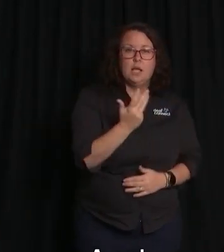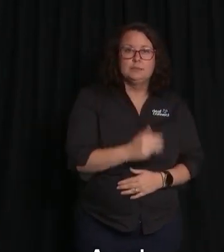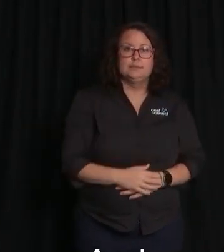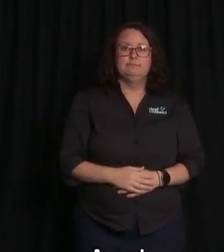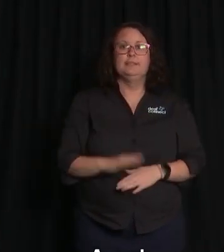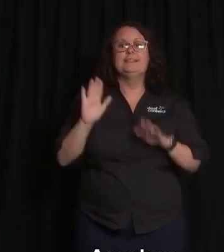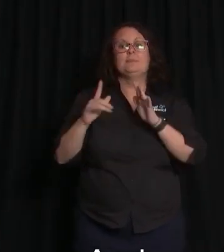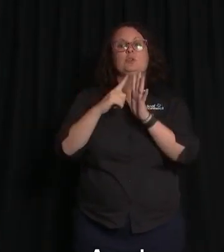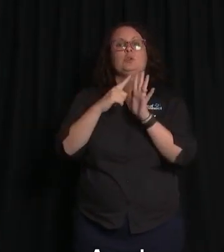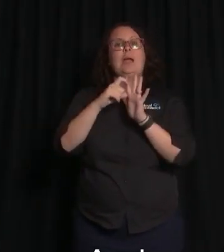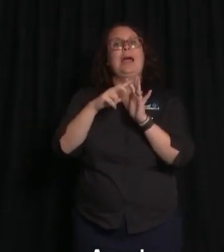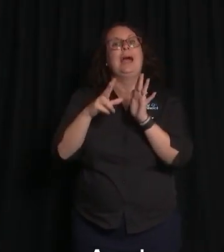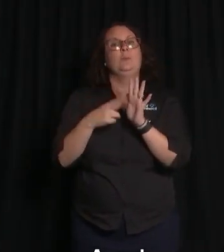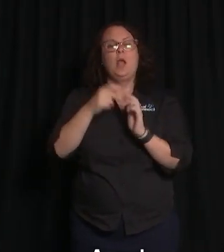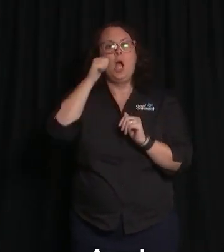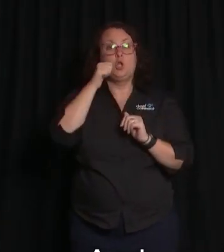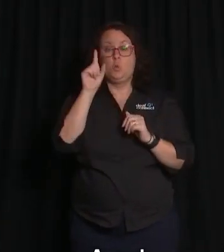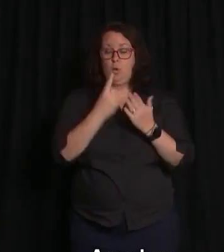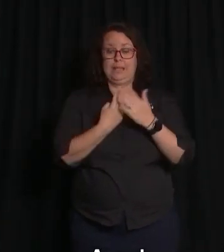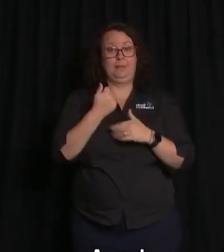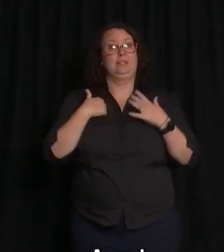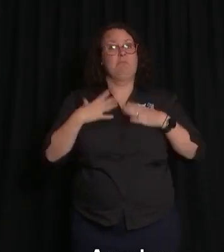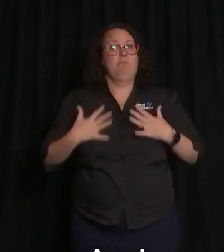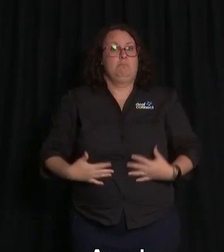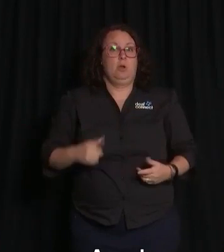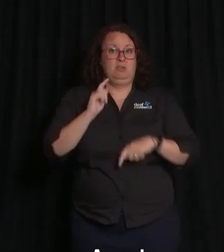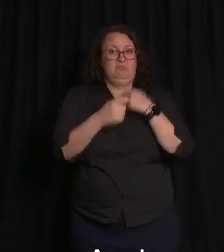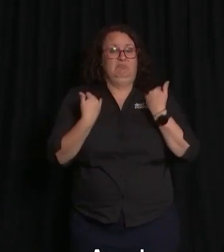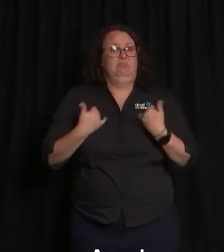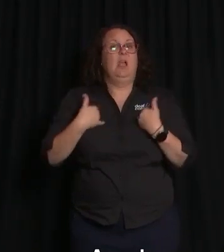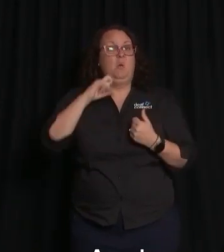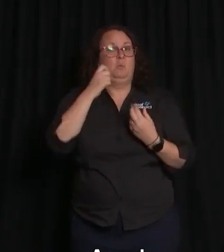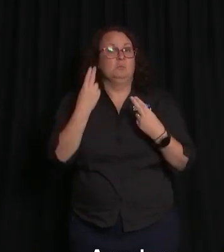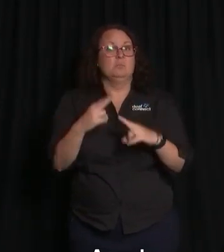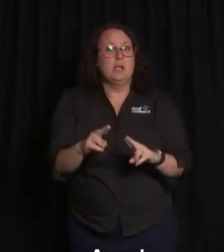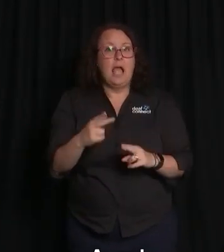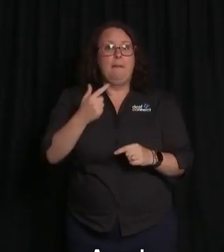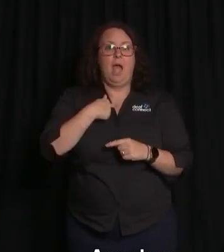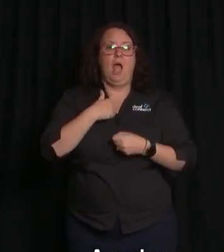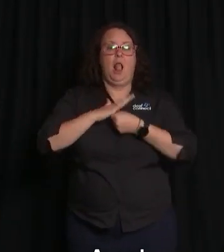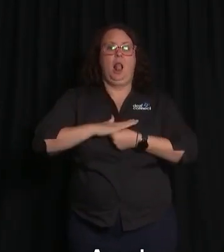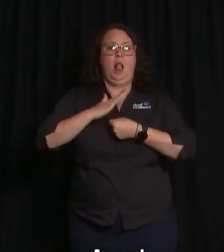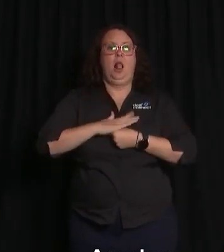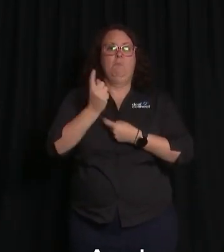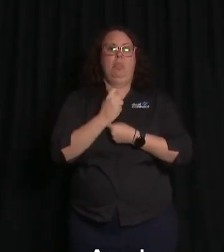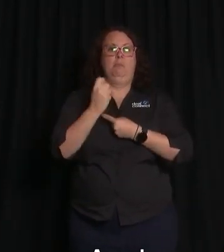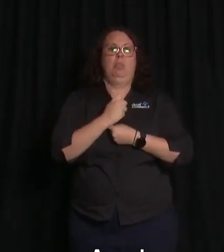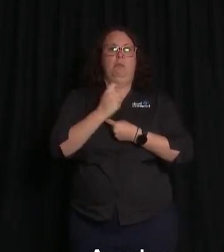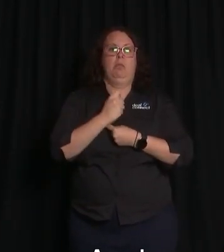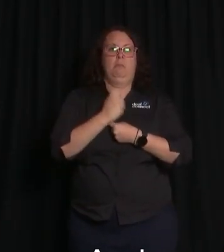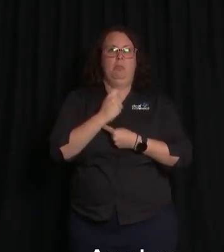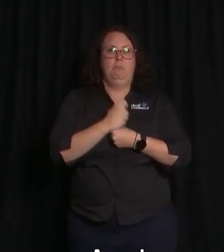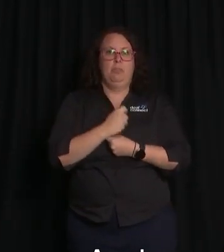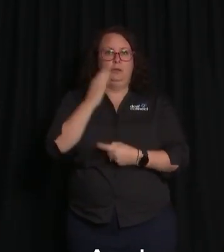body, but I postponed, I prevaricated, I suppressed, and I denied. Just like Edwin, I